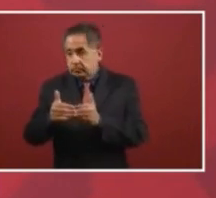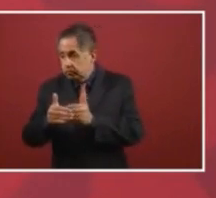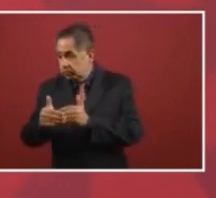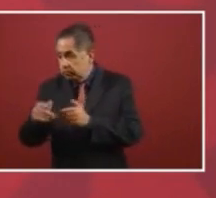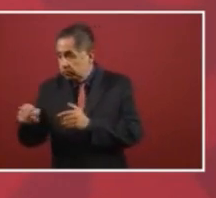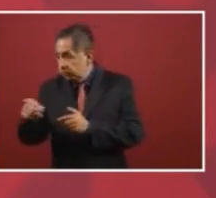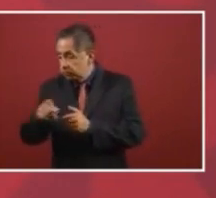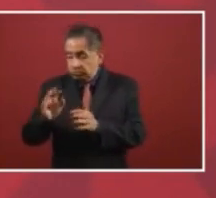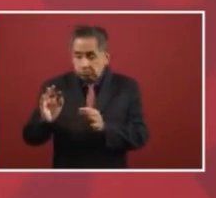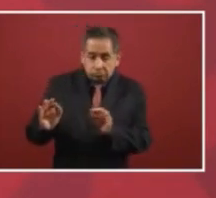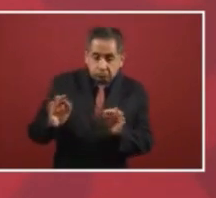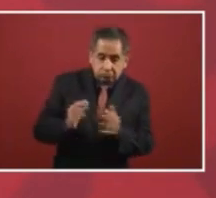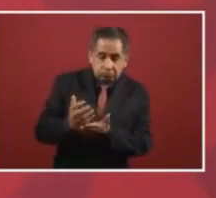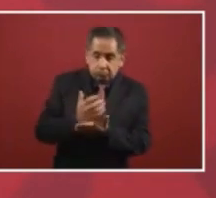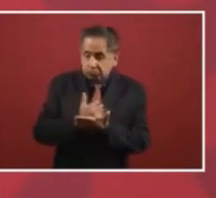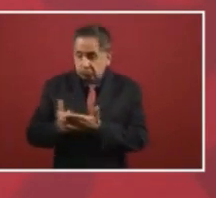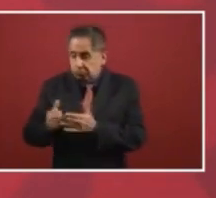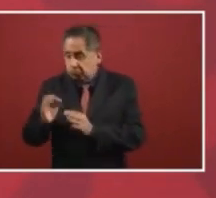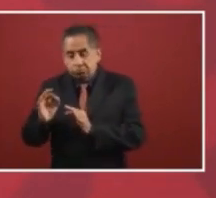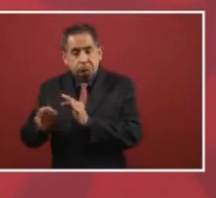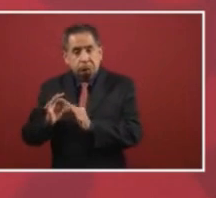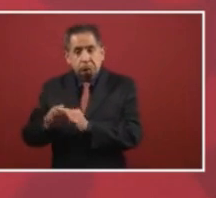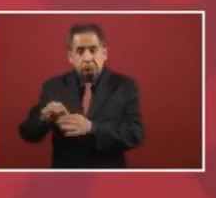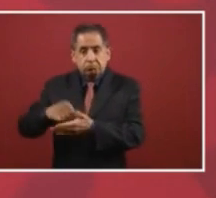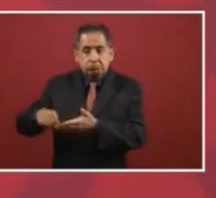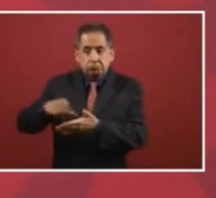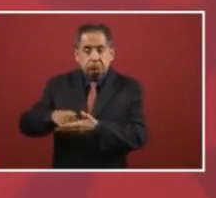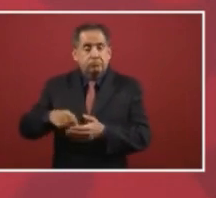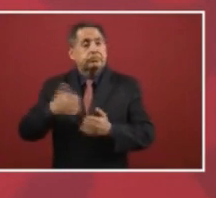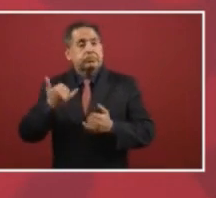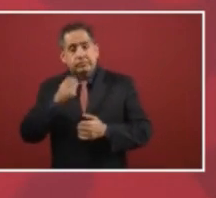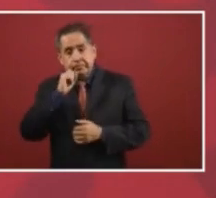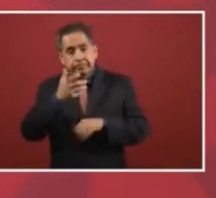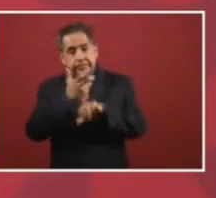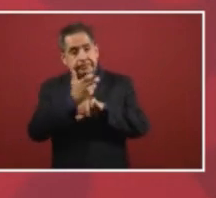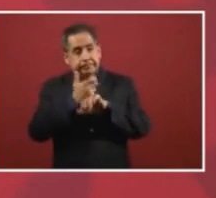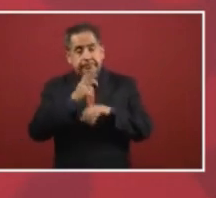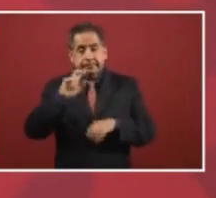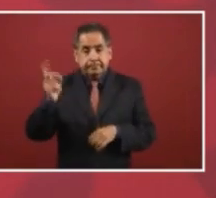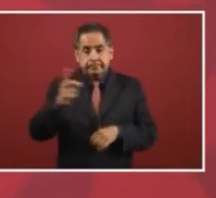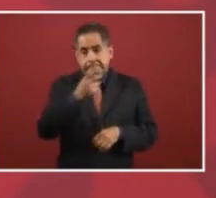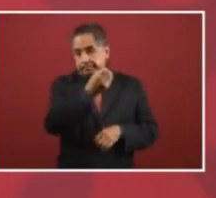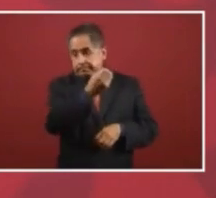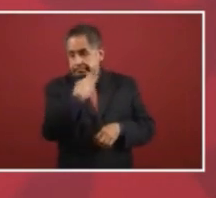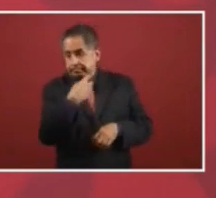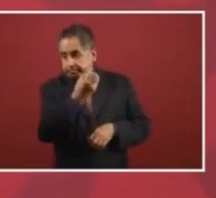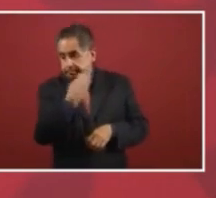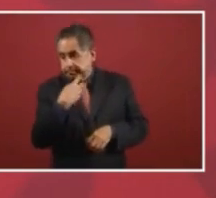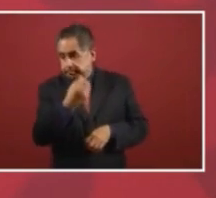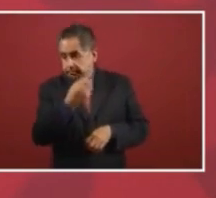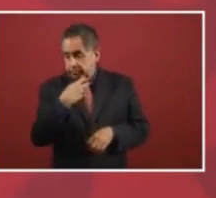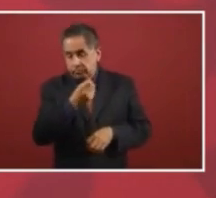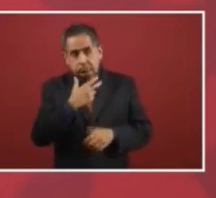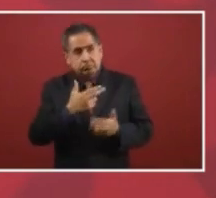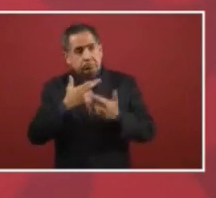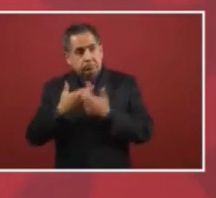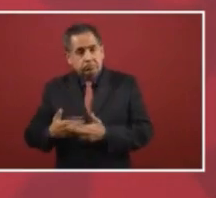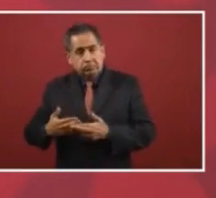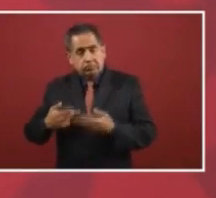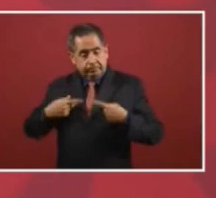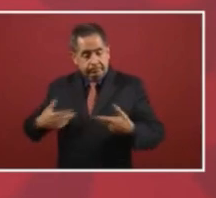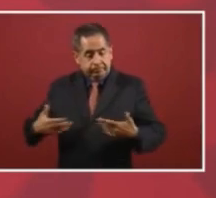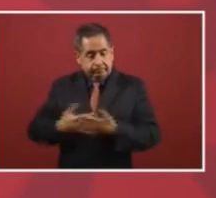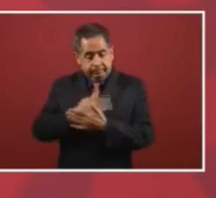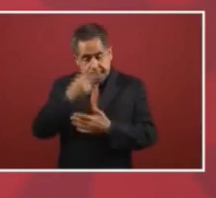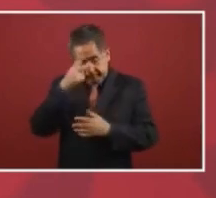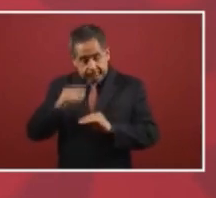that we are gaining like never before the increase of what's being sent from